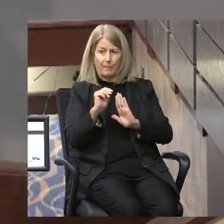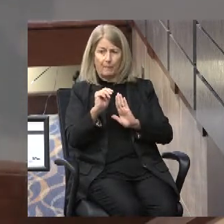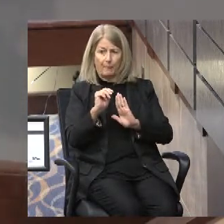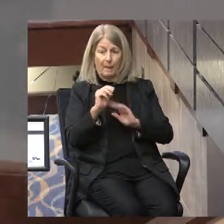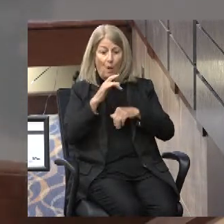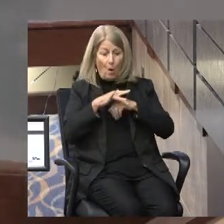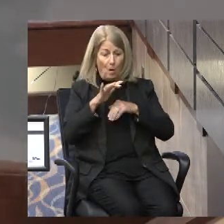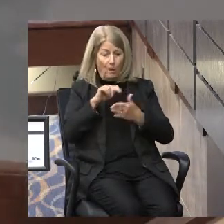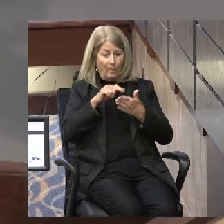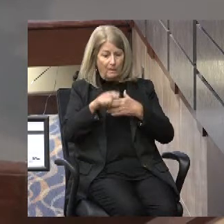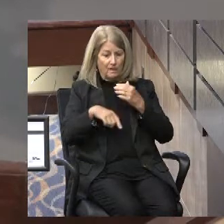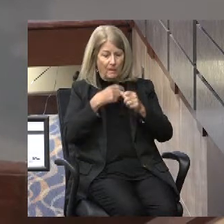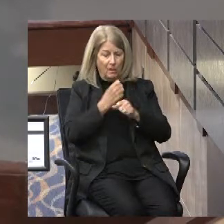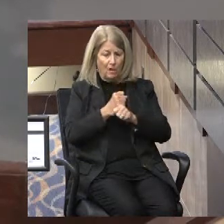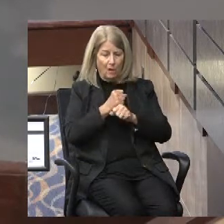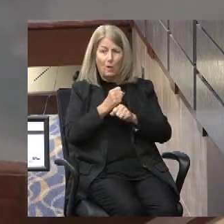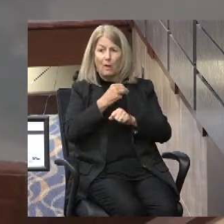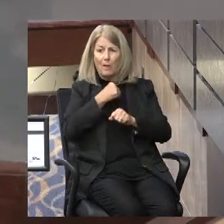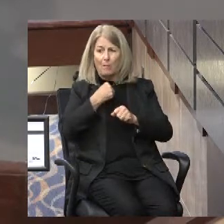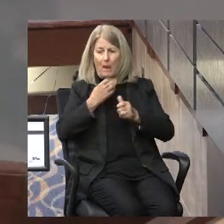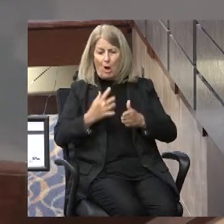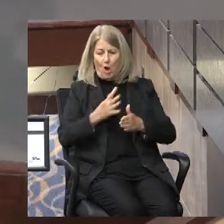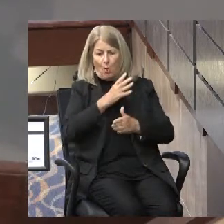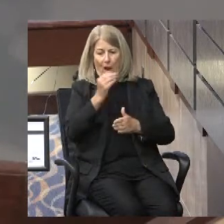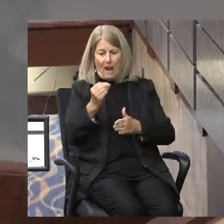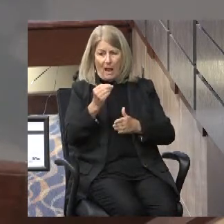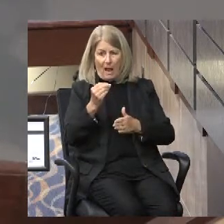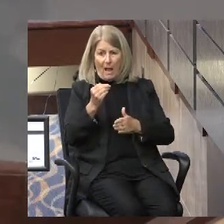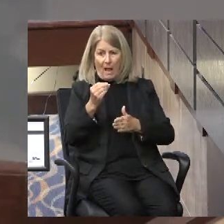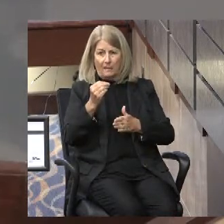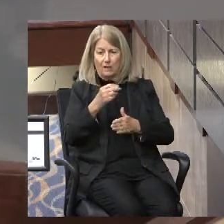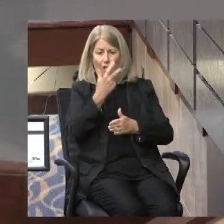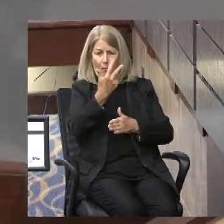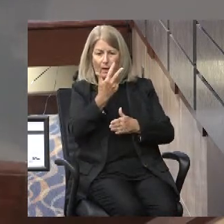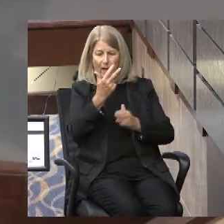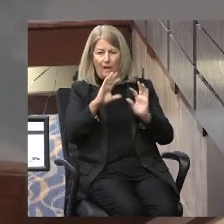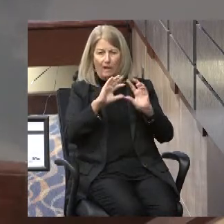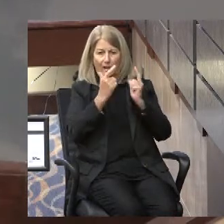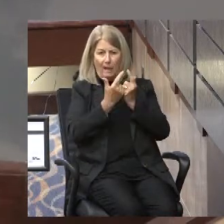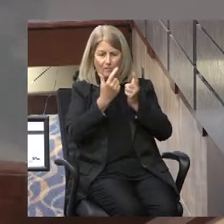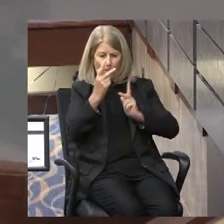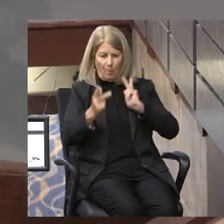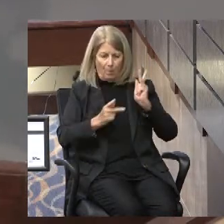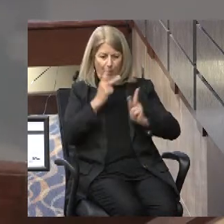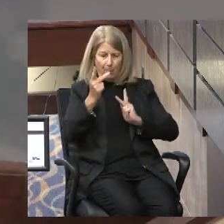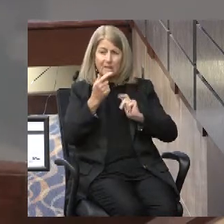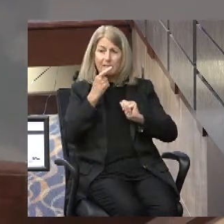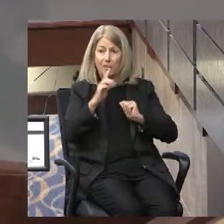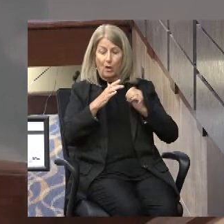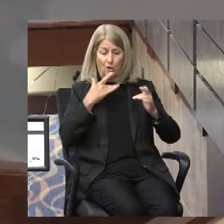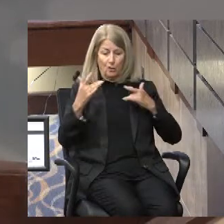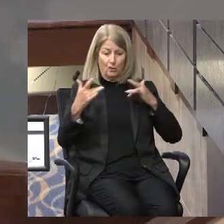Earlier this year, the mayor and 3 council persons expressed their concern about the climate crisis